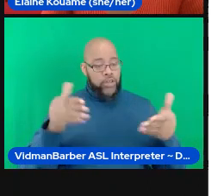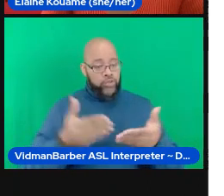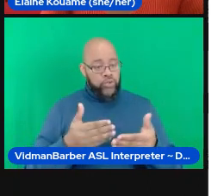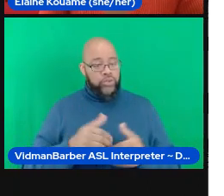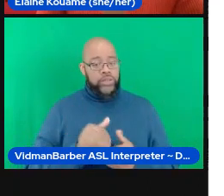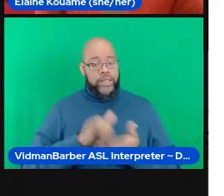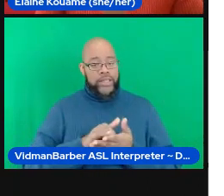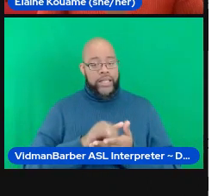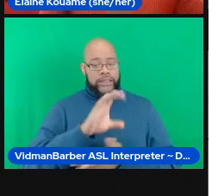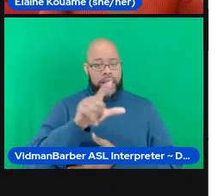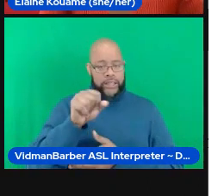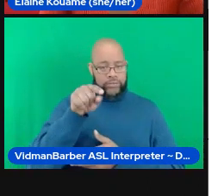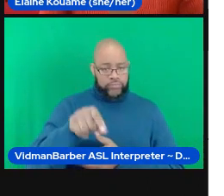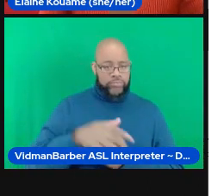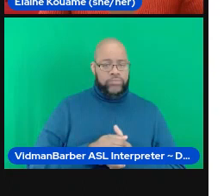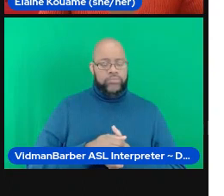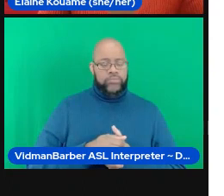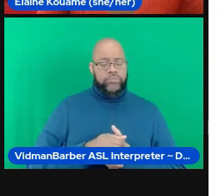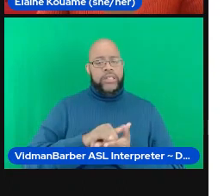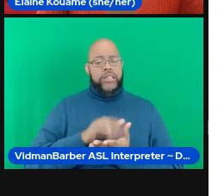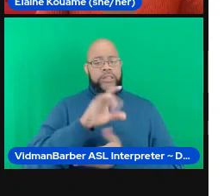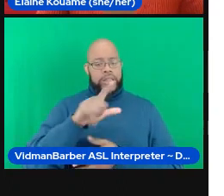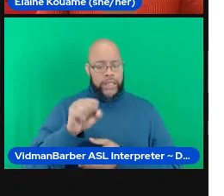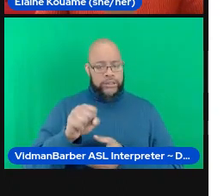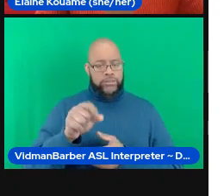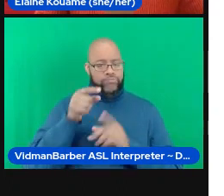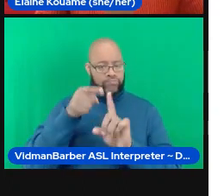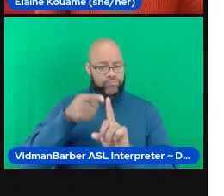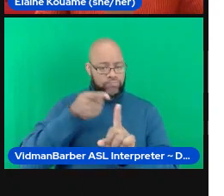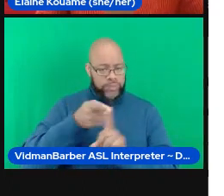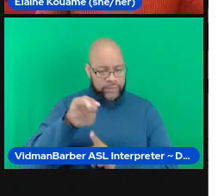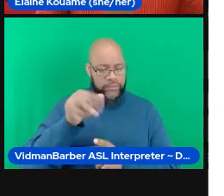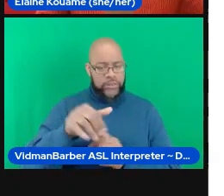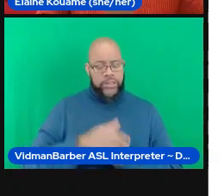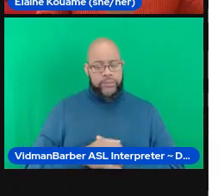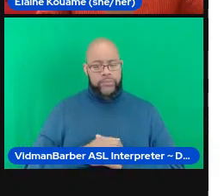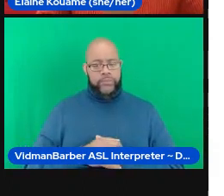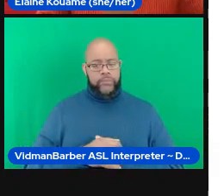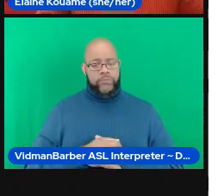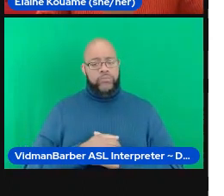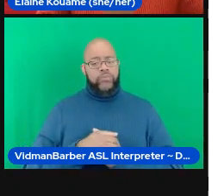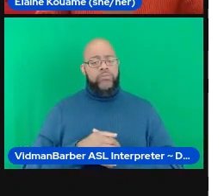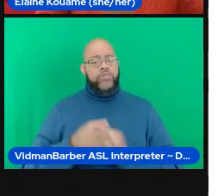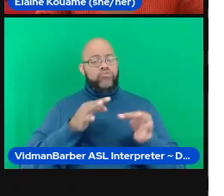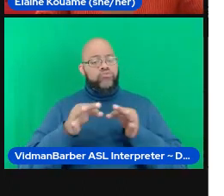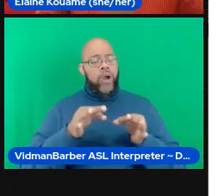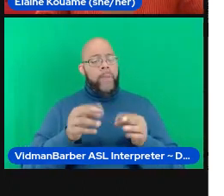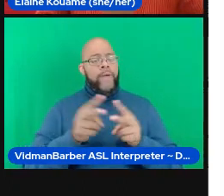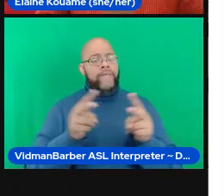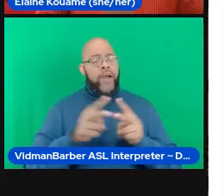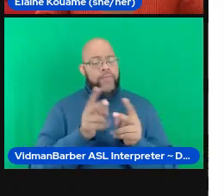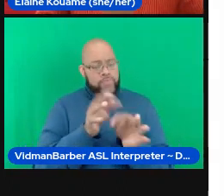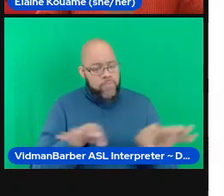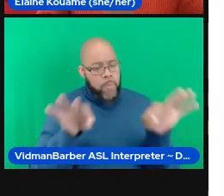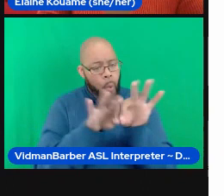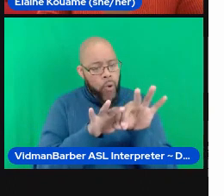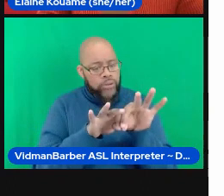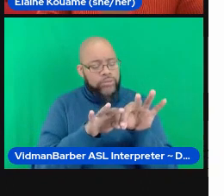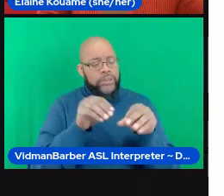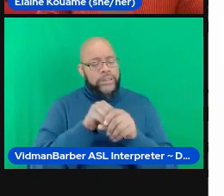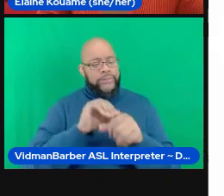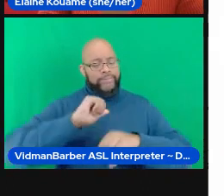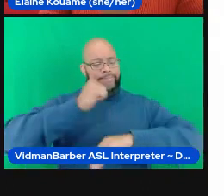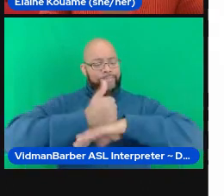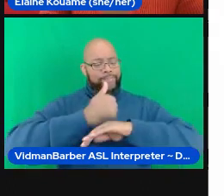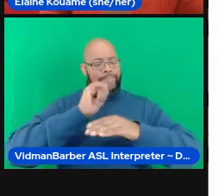dendritic cells. So dendritic cells have been described in the literature are very key in mounting this